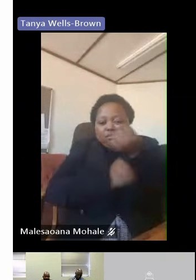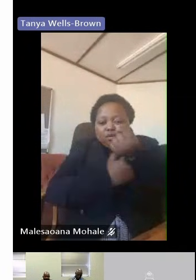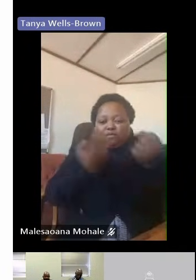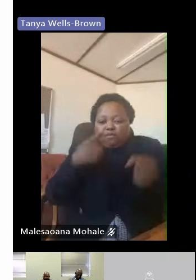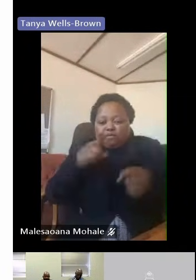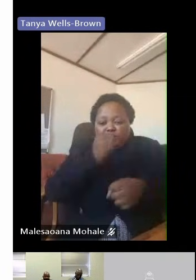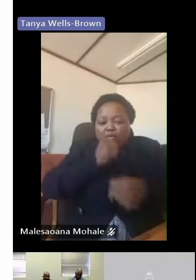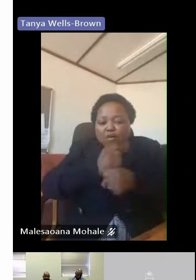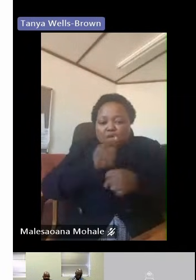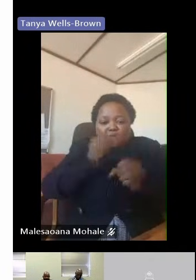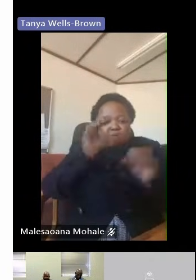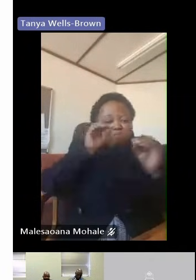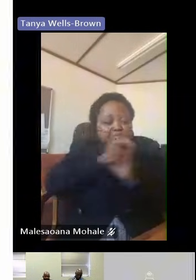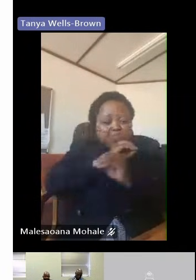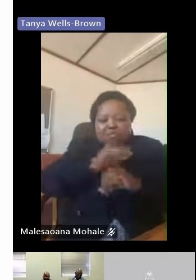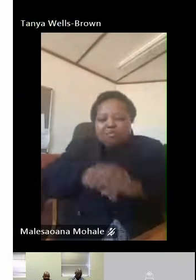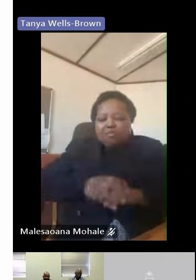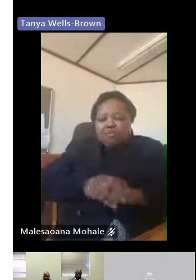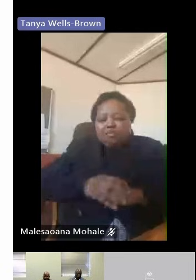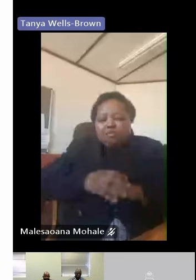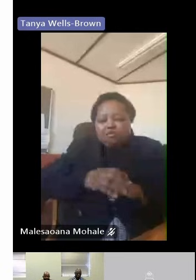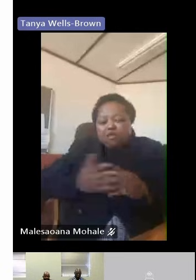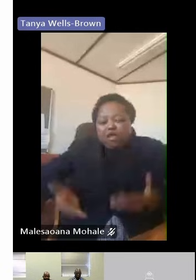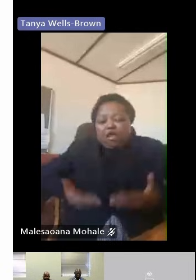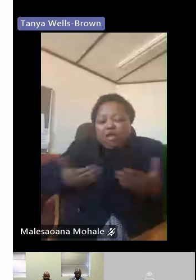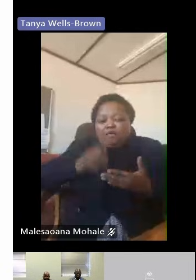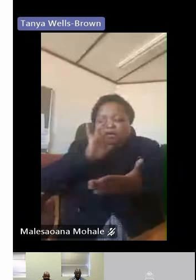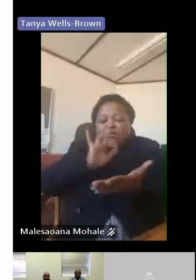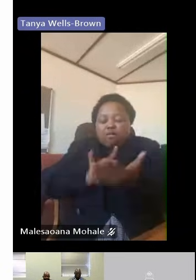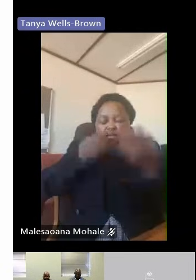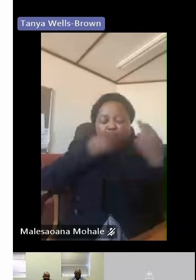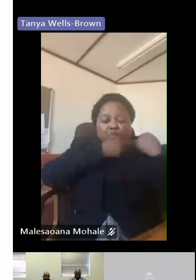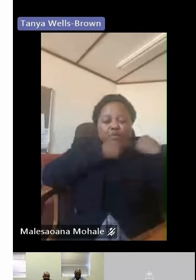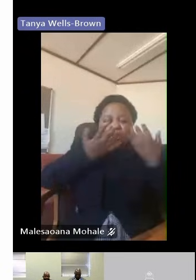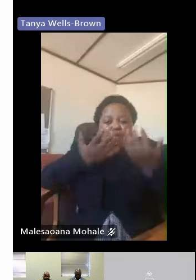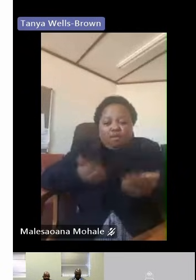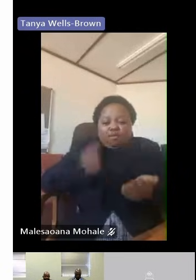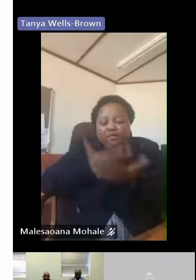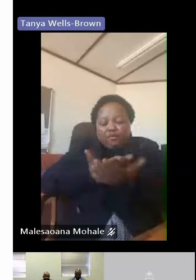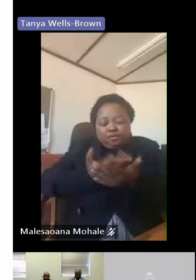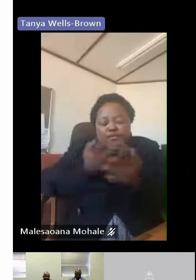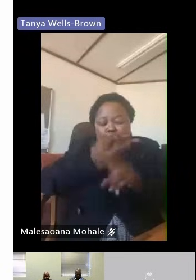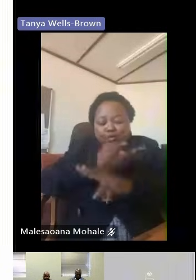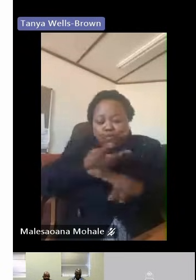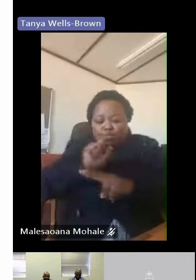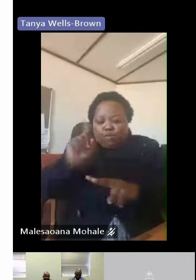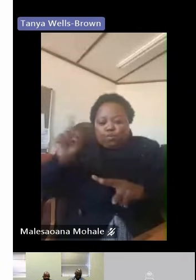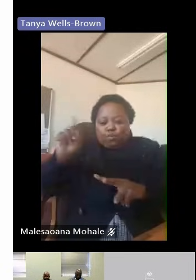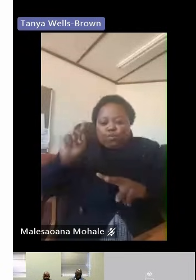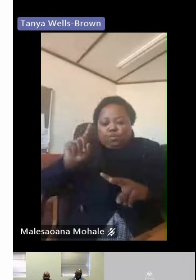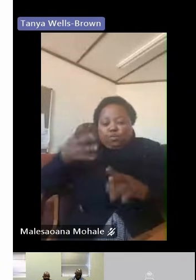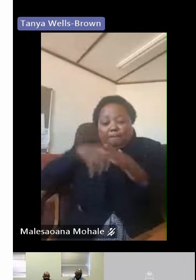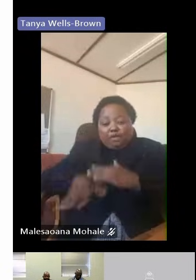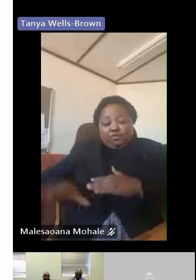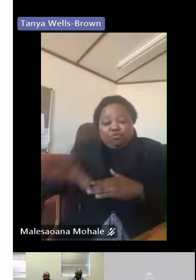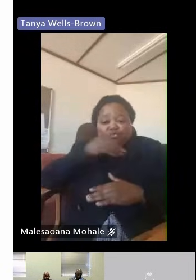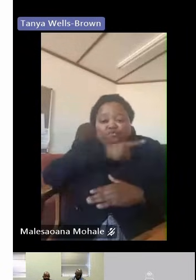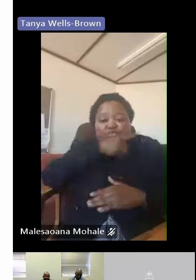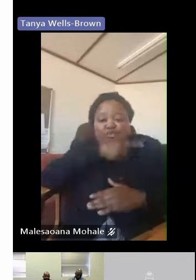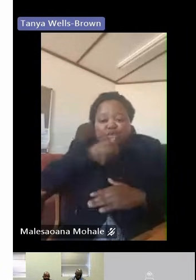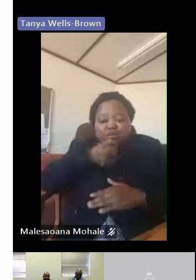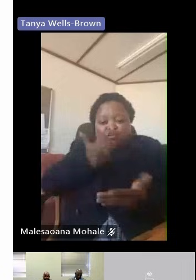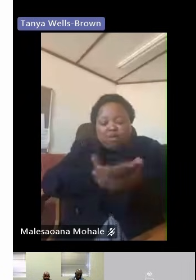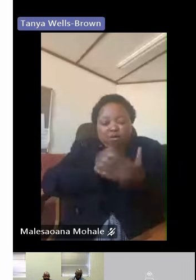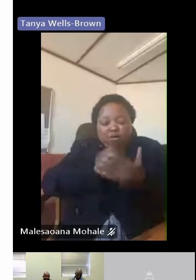The health sector does have a role. It's widely recognized that it's a ministry of gender who's the driver of